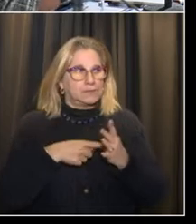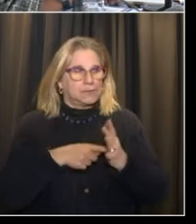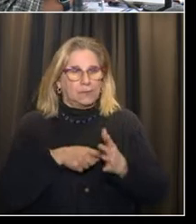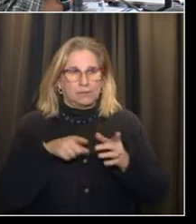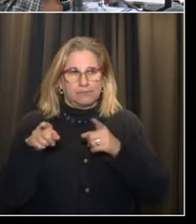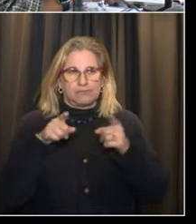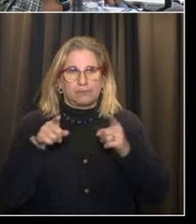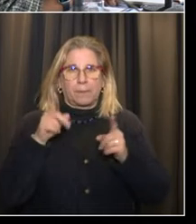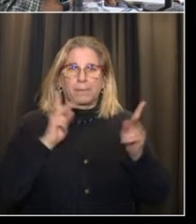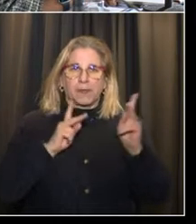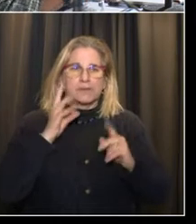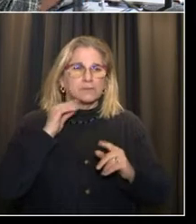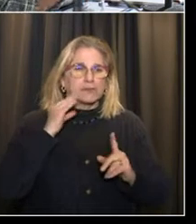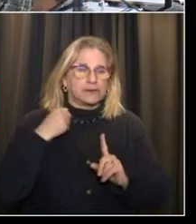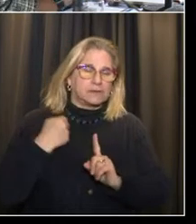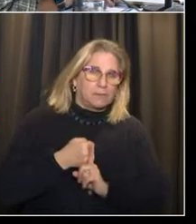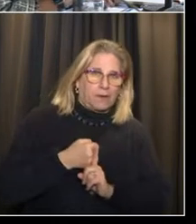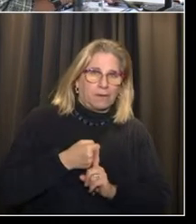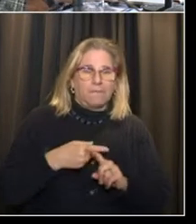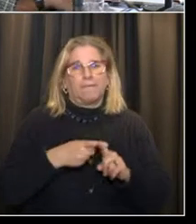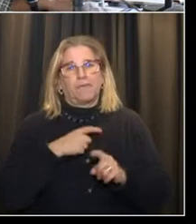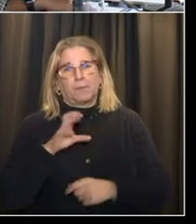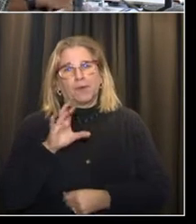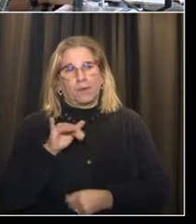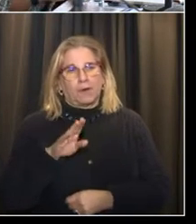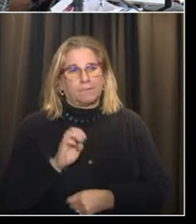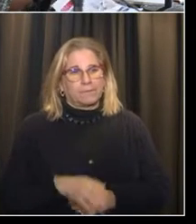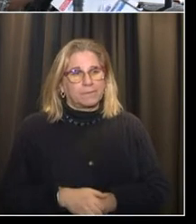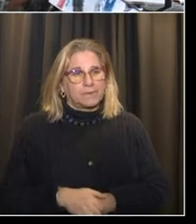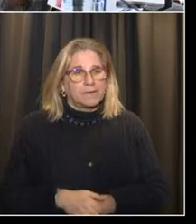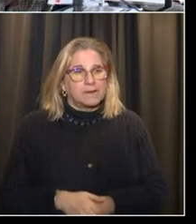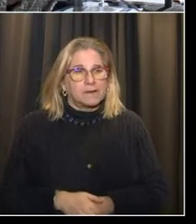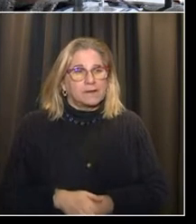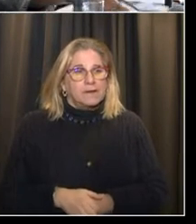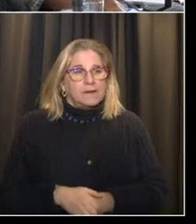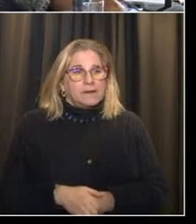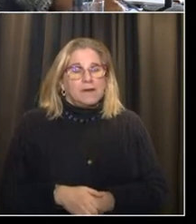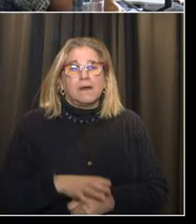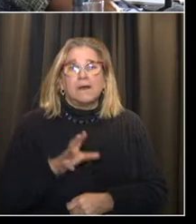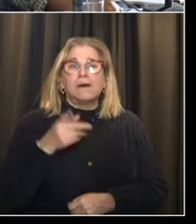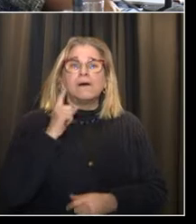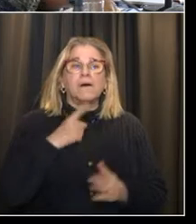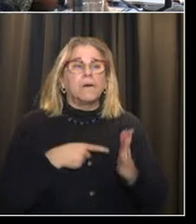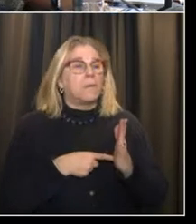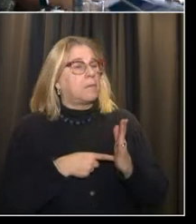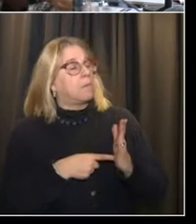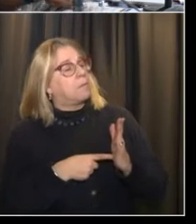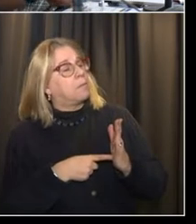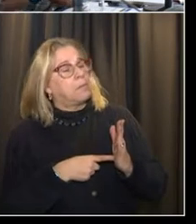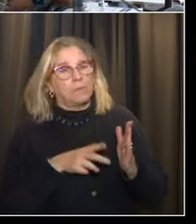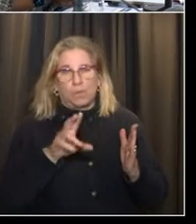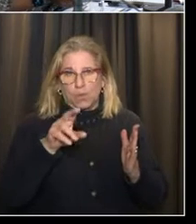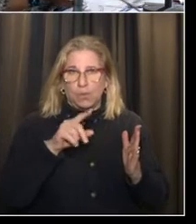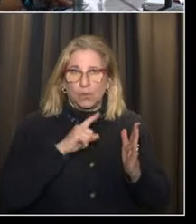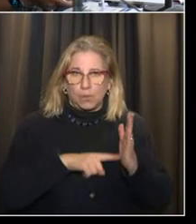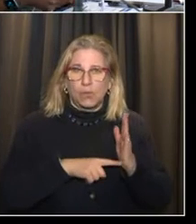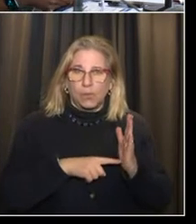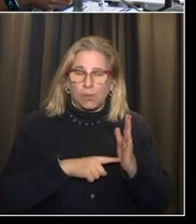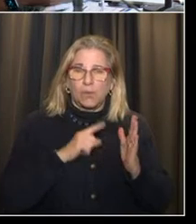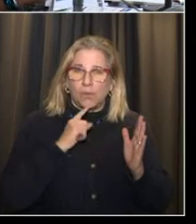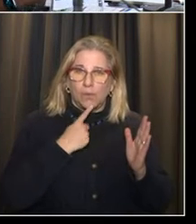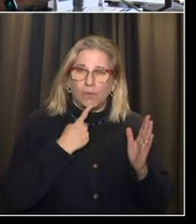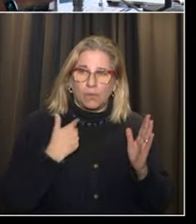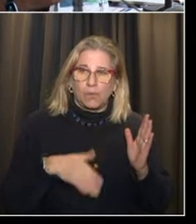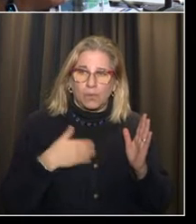the ripple effect of that. And so we don't take lightly those numbers at all. We do, it is worth acknowledging that in